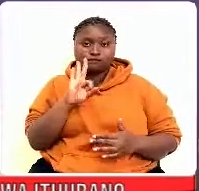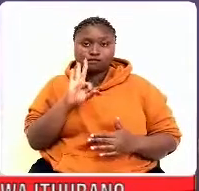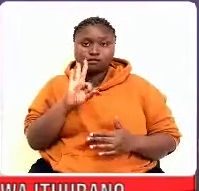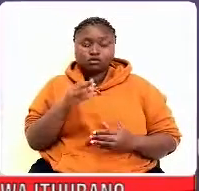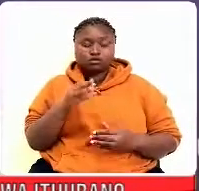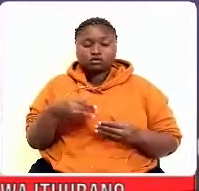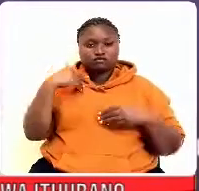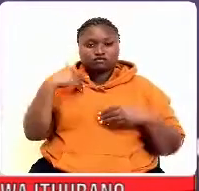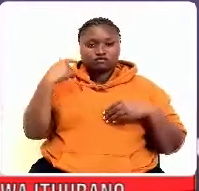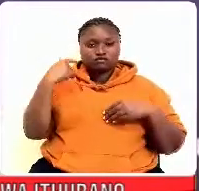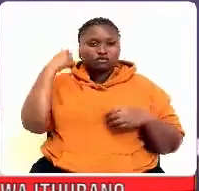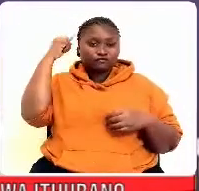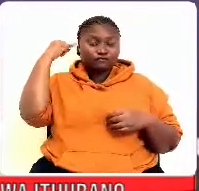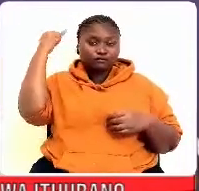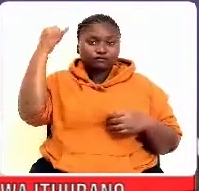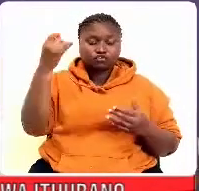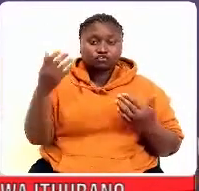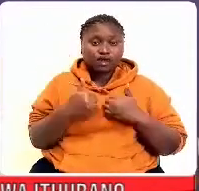information that's available to them.